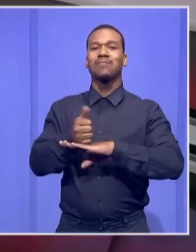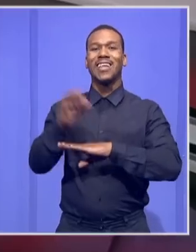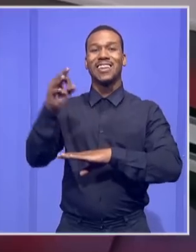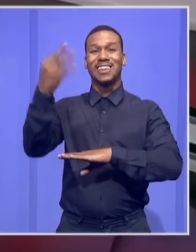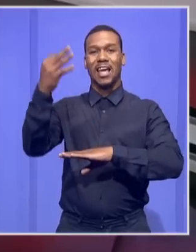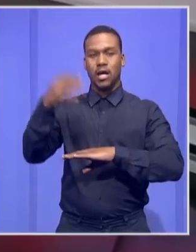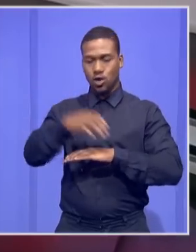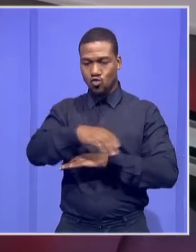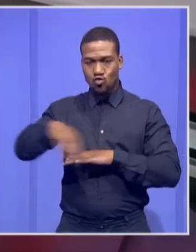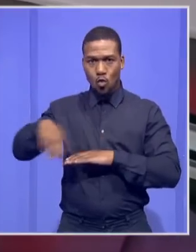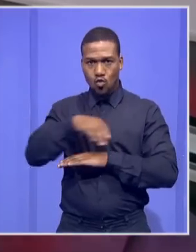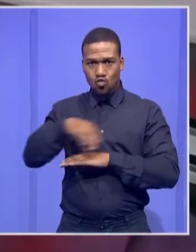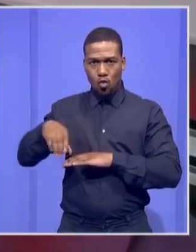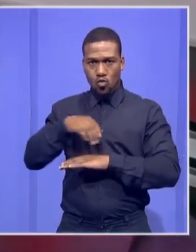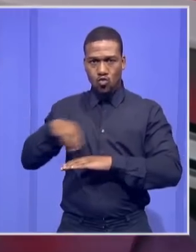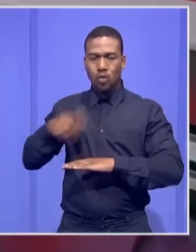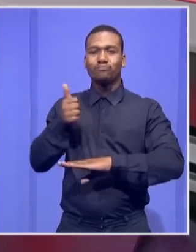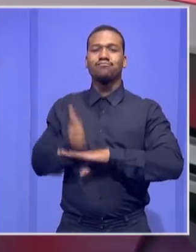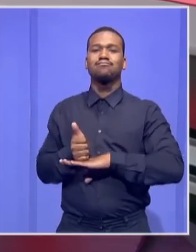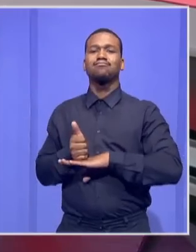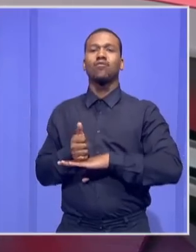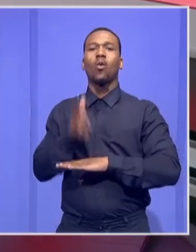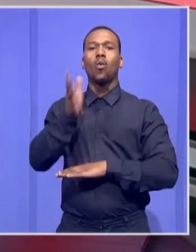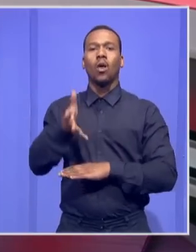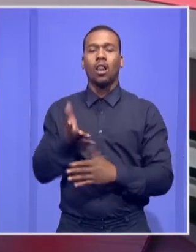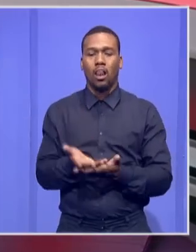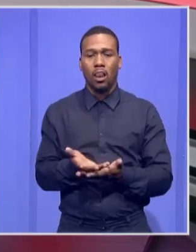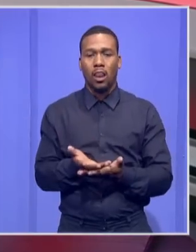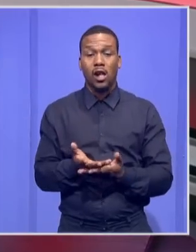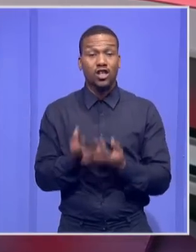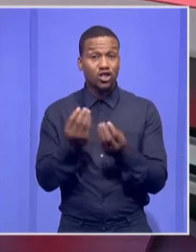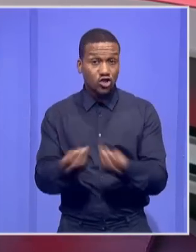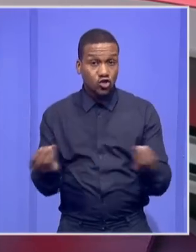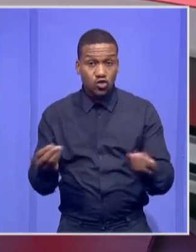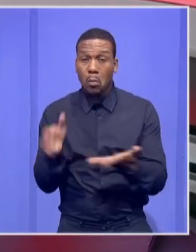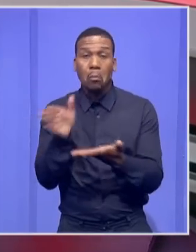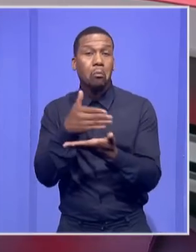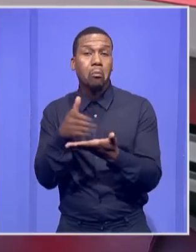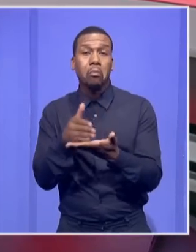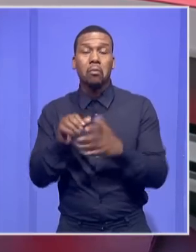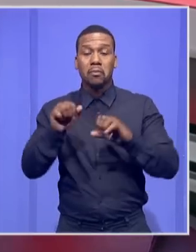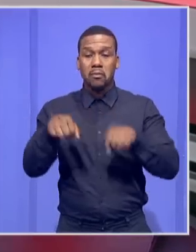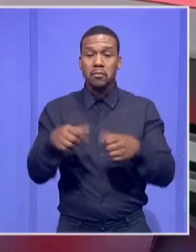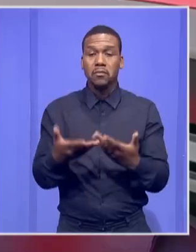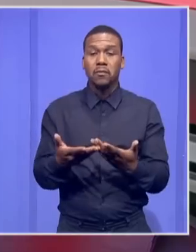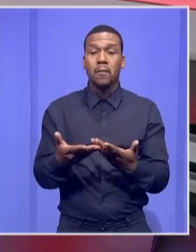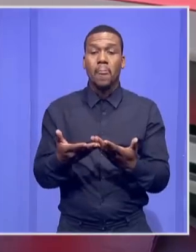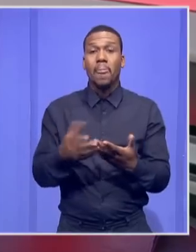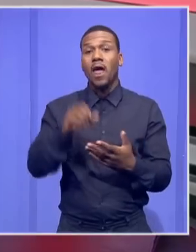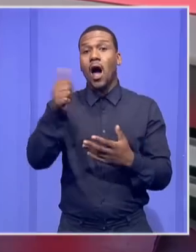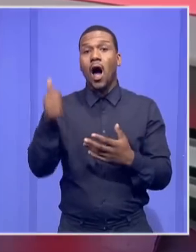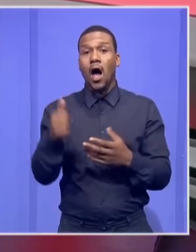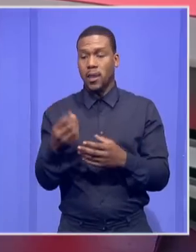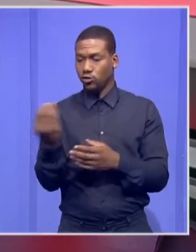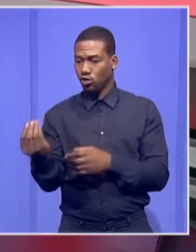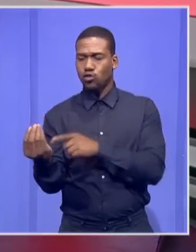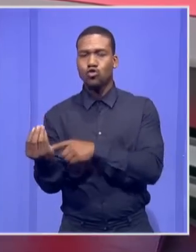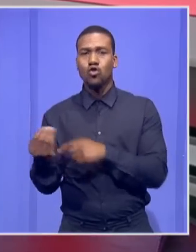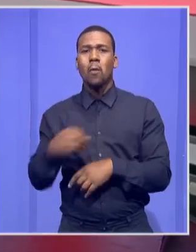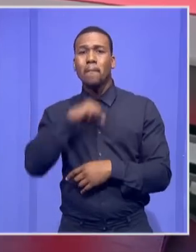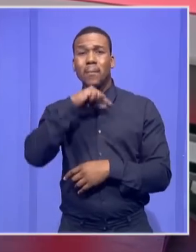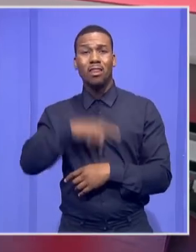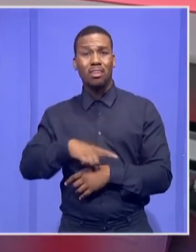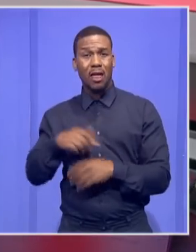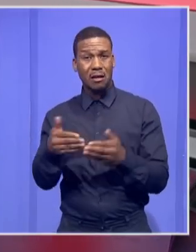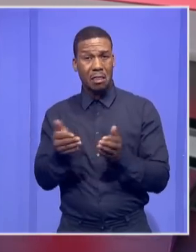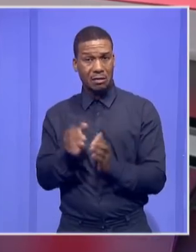away. Meghan will not be with him. The children are not going to be there either. They, in fact, the one, Archie, is having his birthday today. So the role of Harry